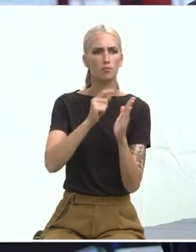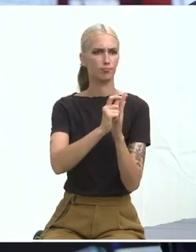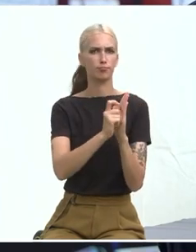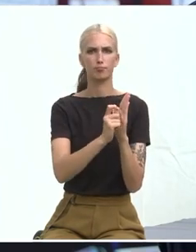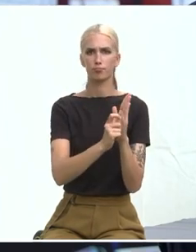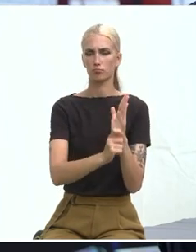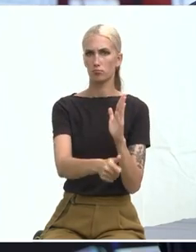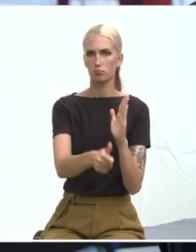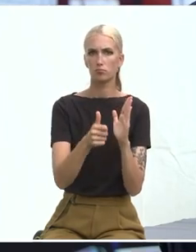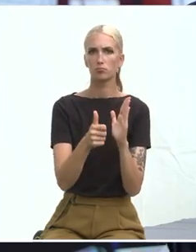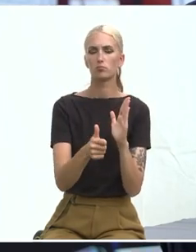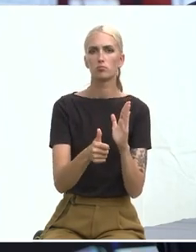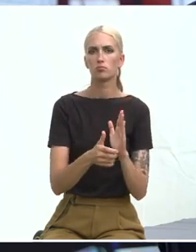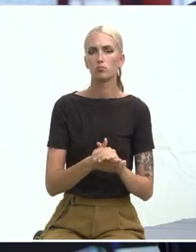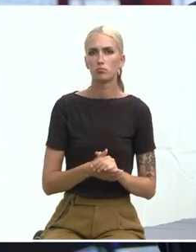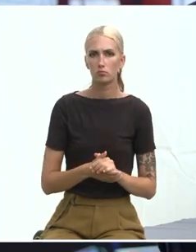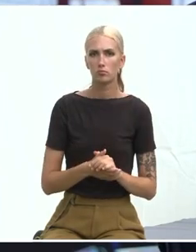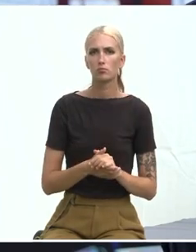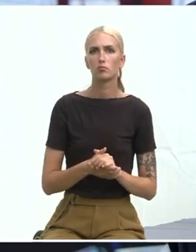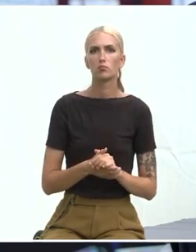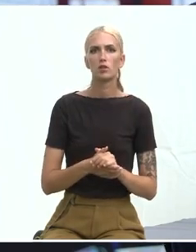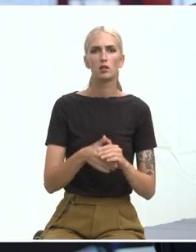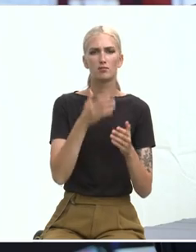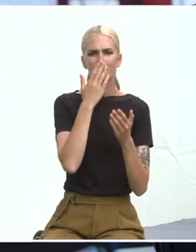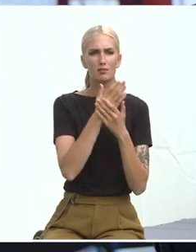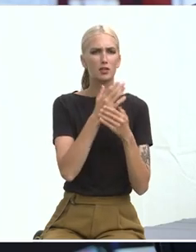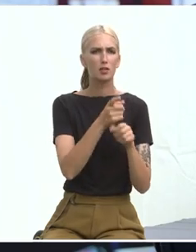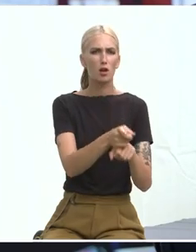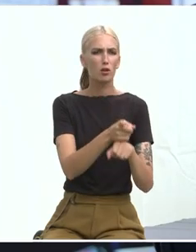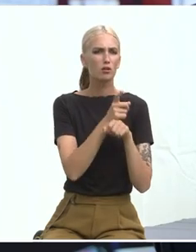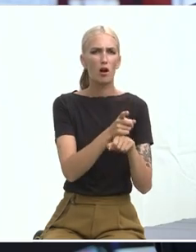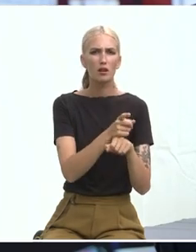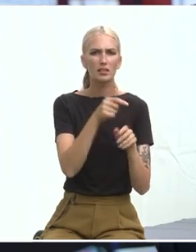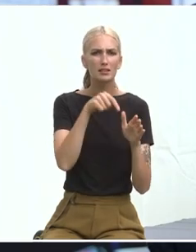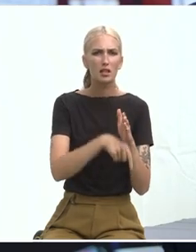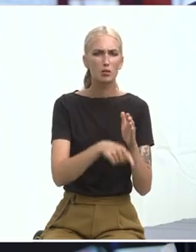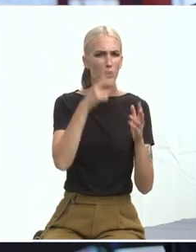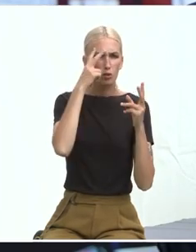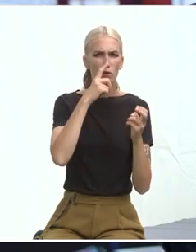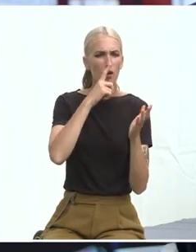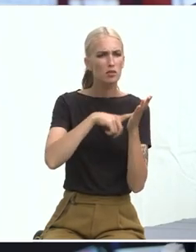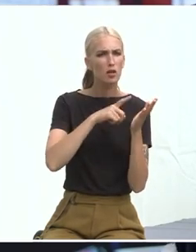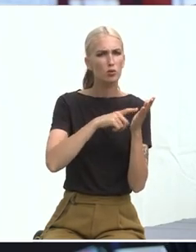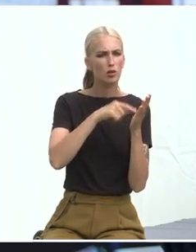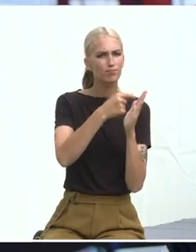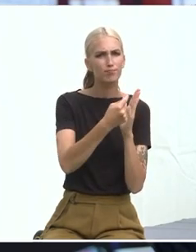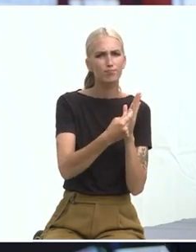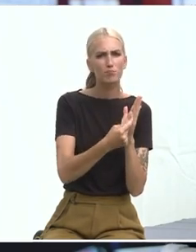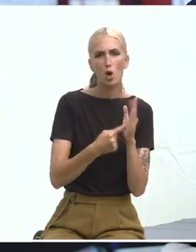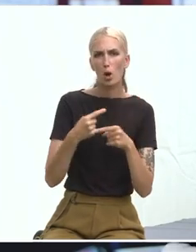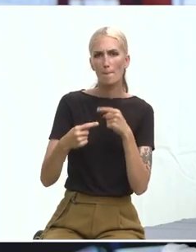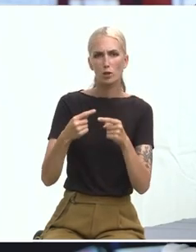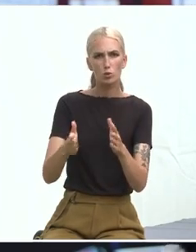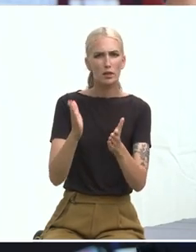a main battle tank, you know every safety regulations there is on it, and you have you follow a strict procedure every time